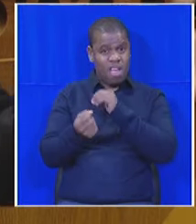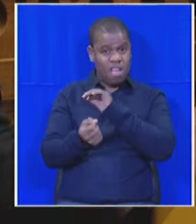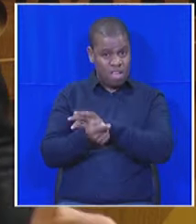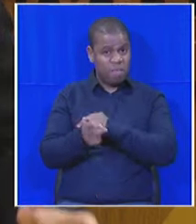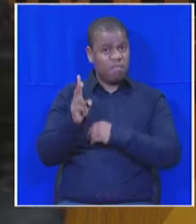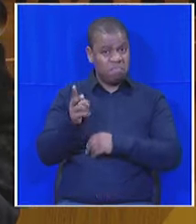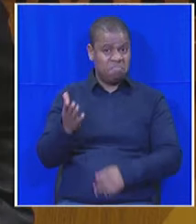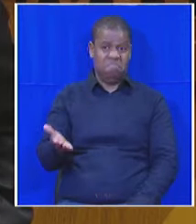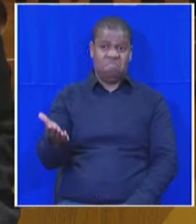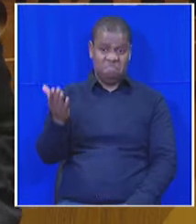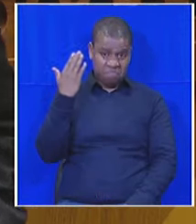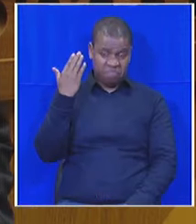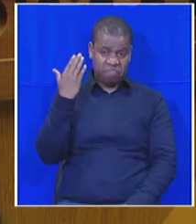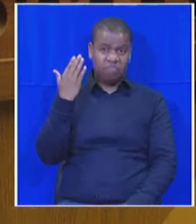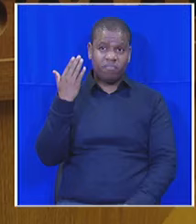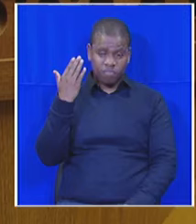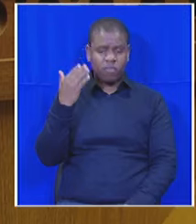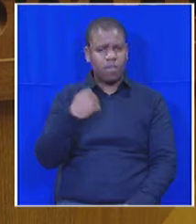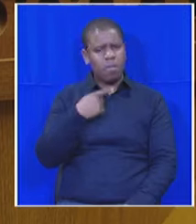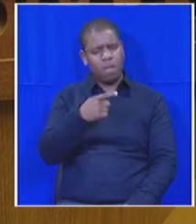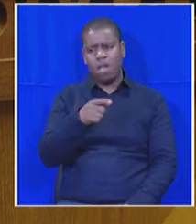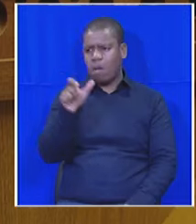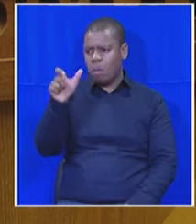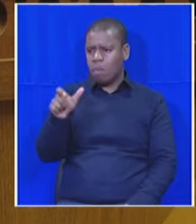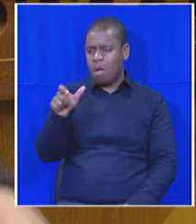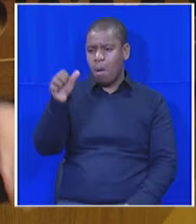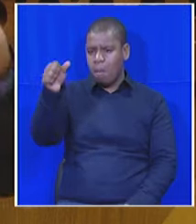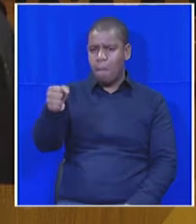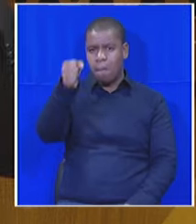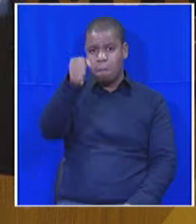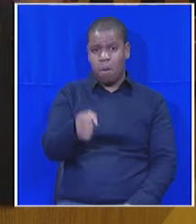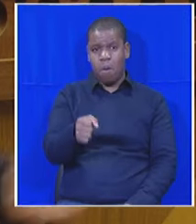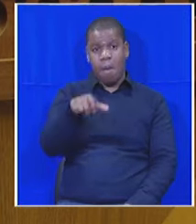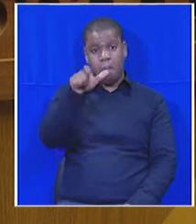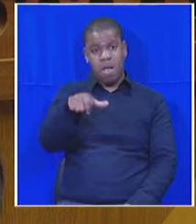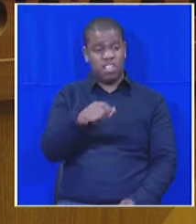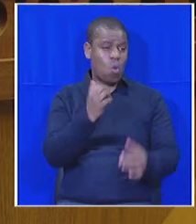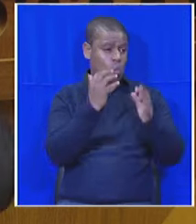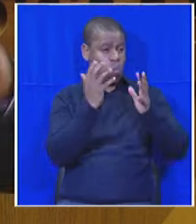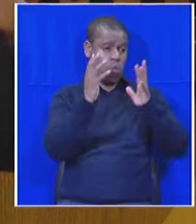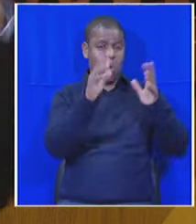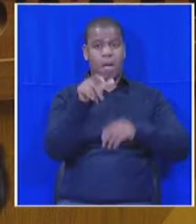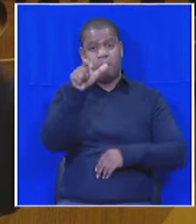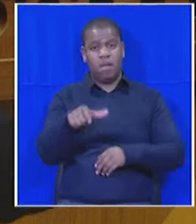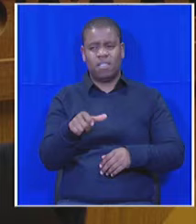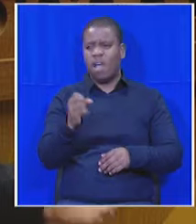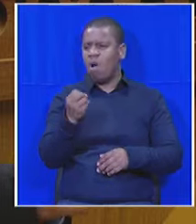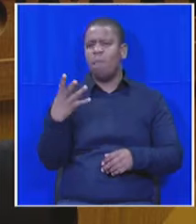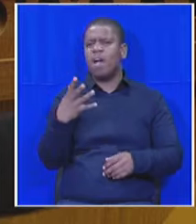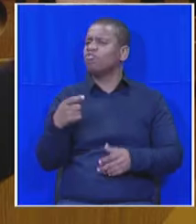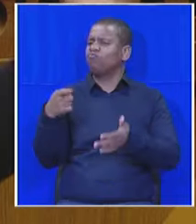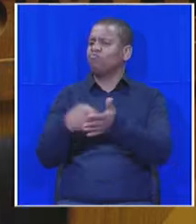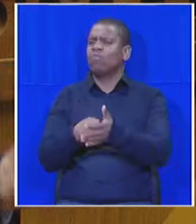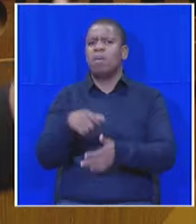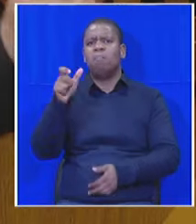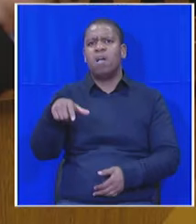ask the ANC, how much does it cost to buy an imbongi these days? A political party who comes to sing your